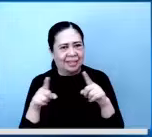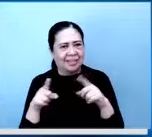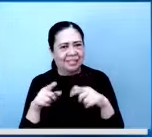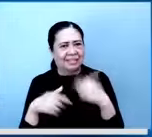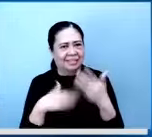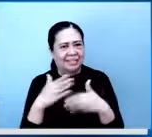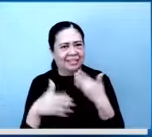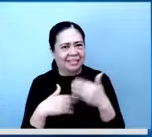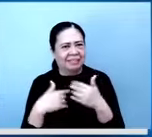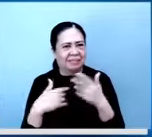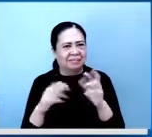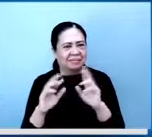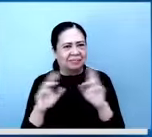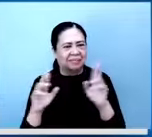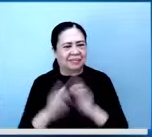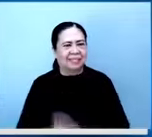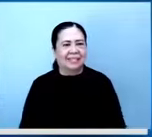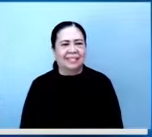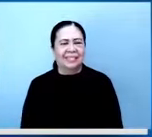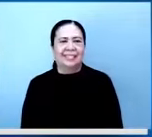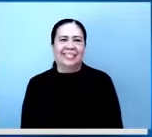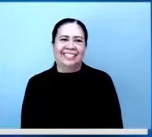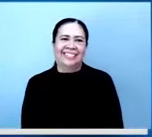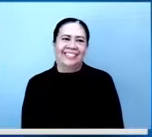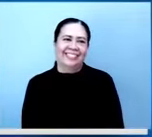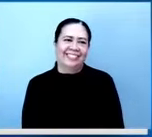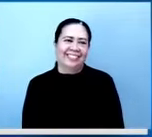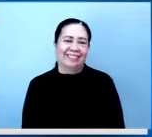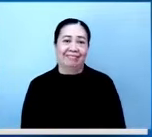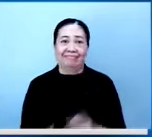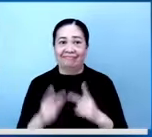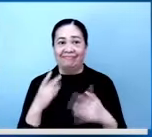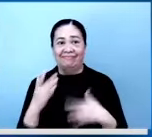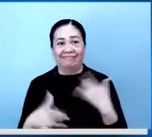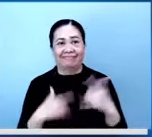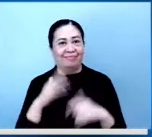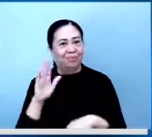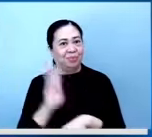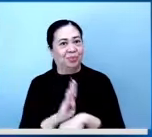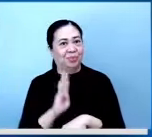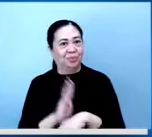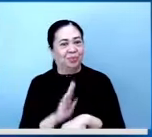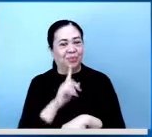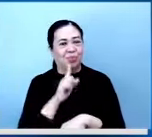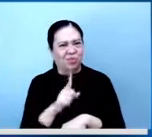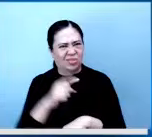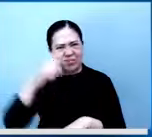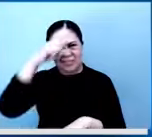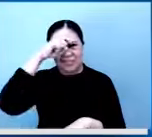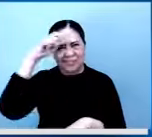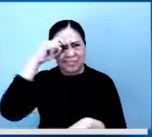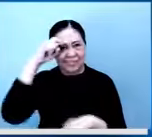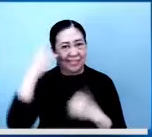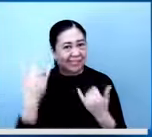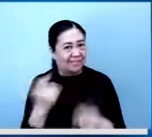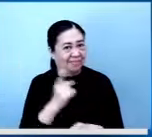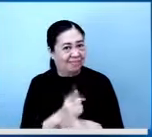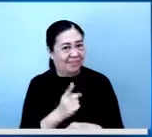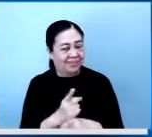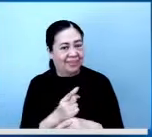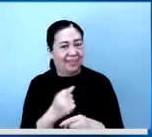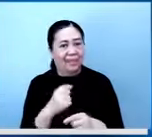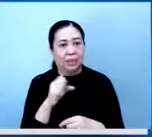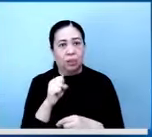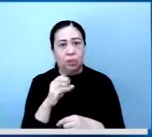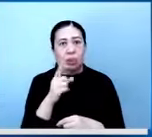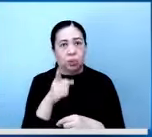our pipeline, actually. I see, yes. I see. I'm so excited for your business kasi talagang summer ngayon, di ba? Yes. Parang, so, ikaw ba,